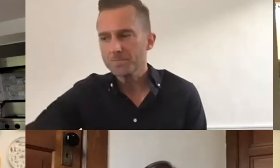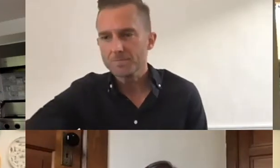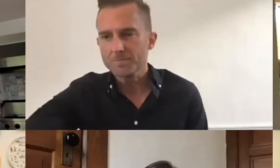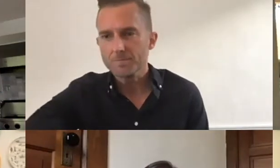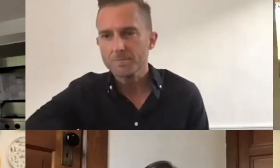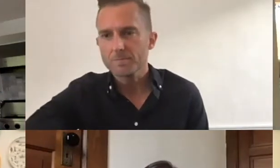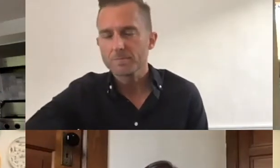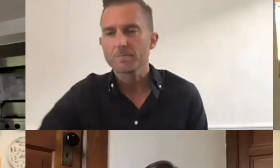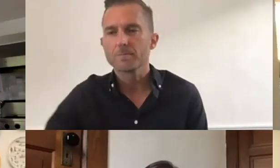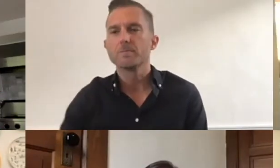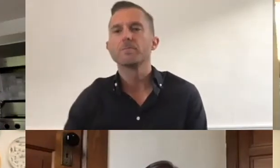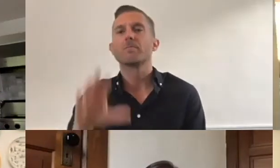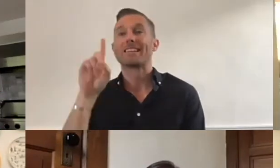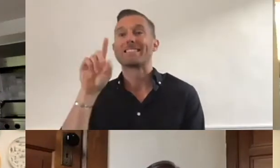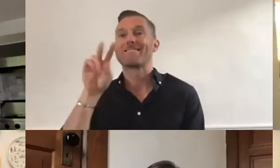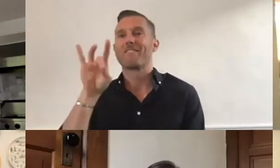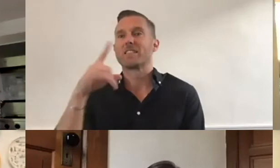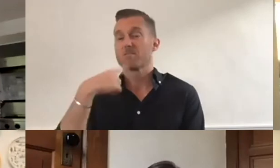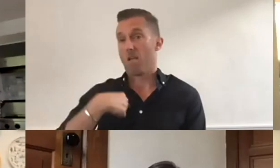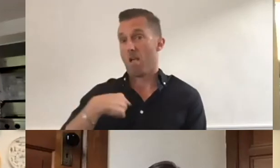I mean, I'll jump in on that.